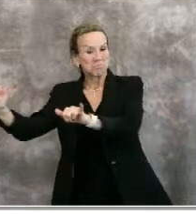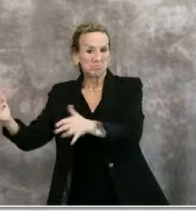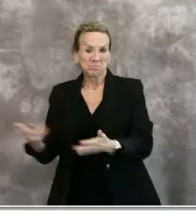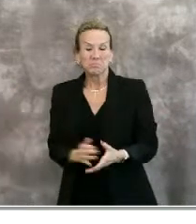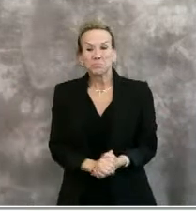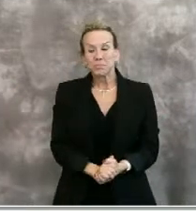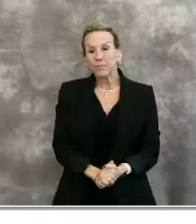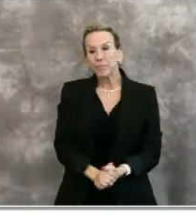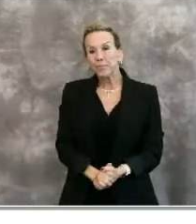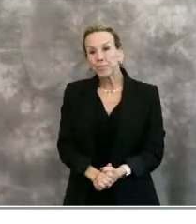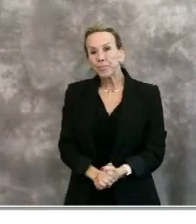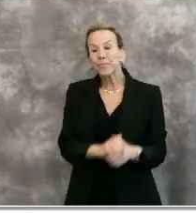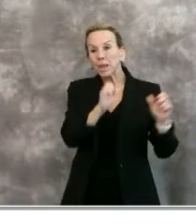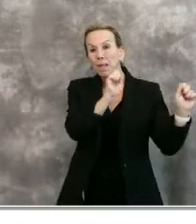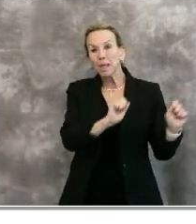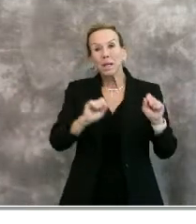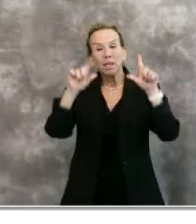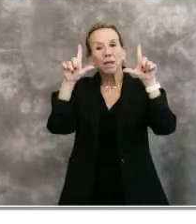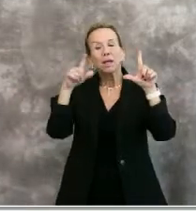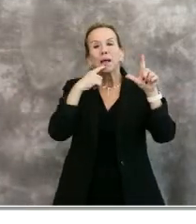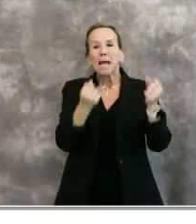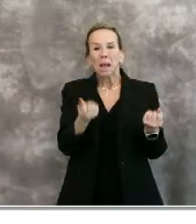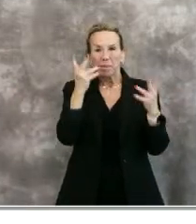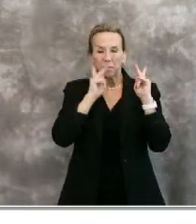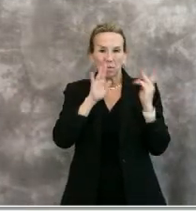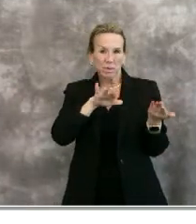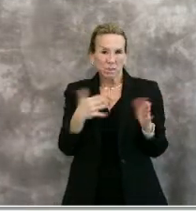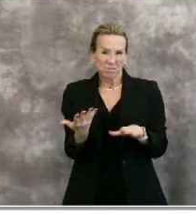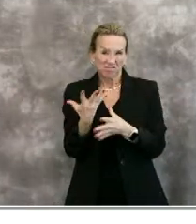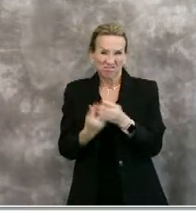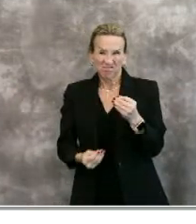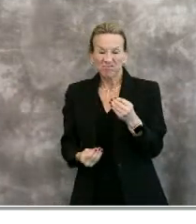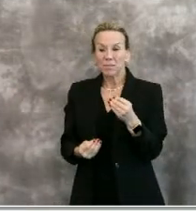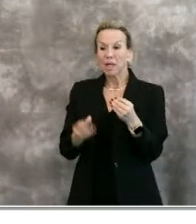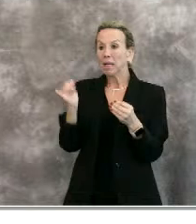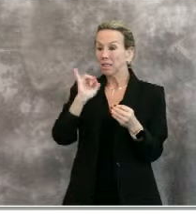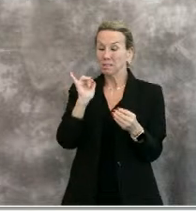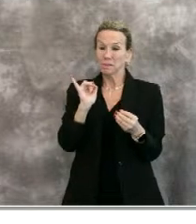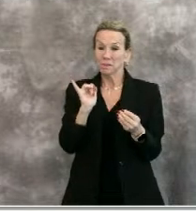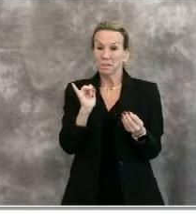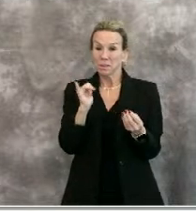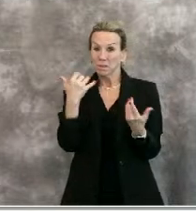slide shows our number of deaths. As stated,